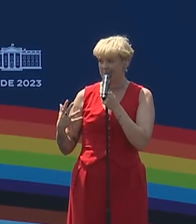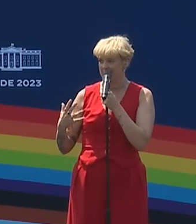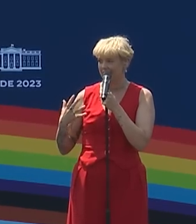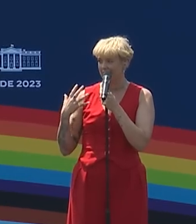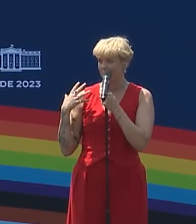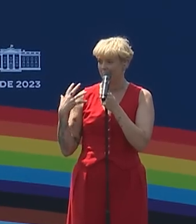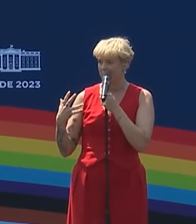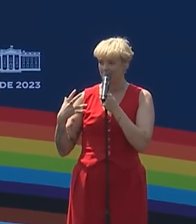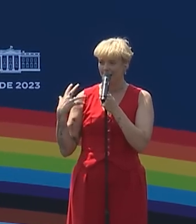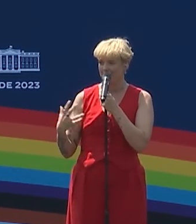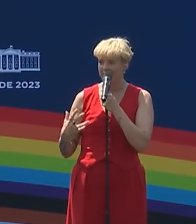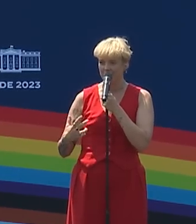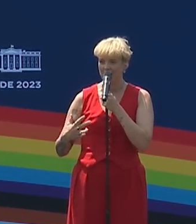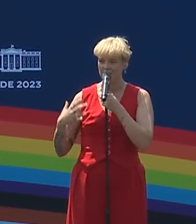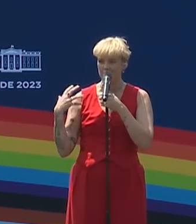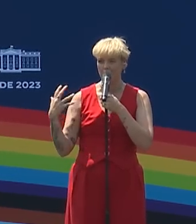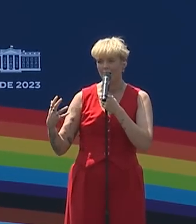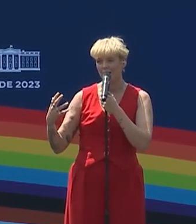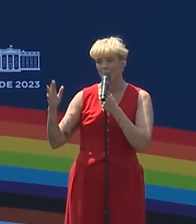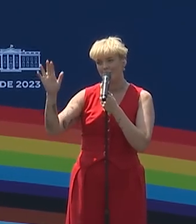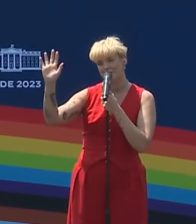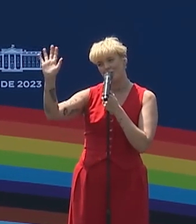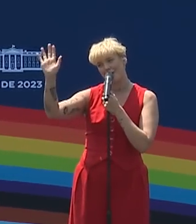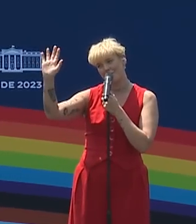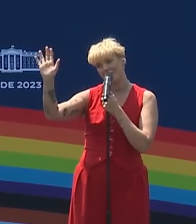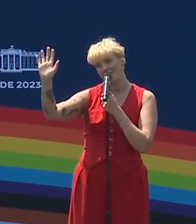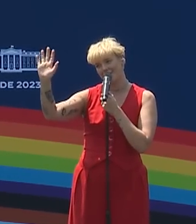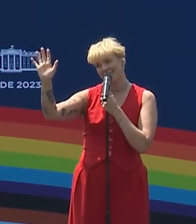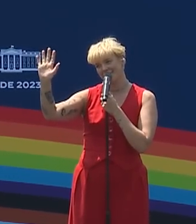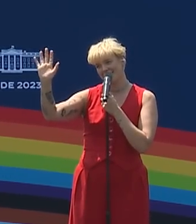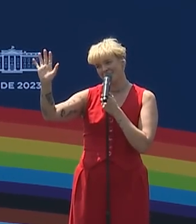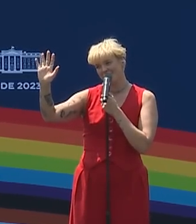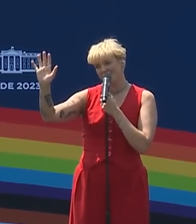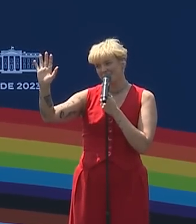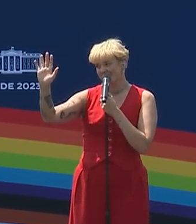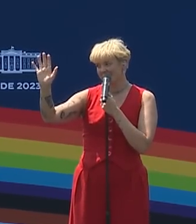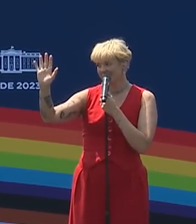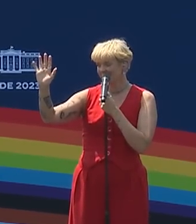and nobody's listening and nobody, you're not making change, you are. We're so grateful.